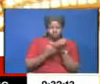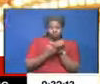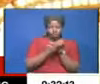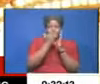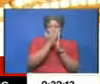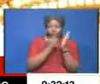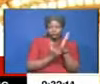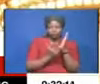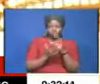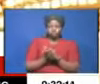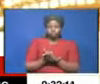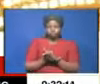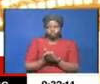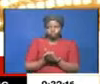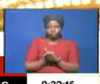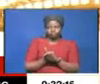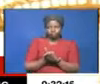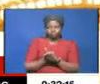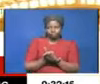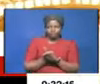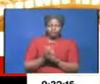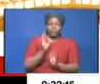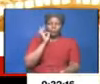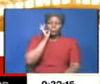Egg of Bangi can earn you